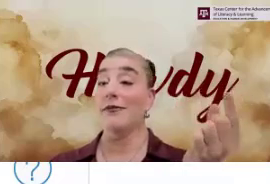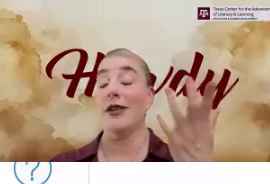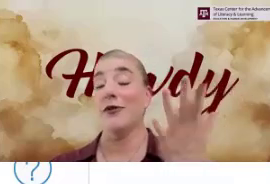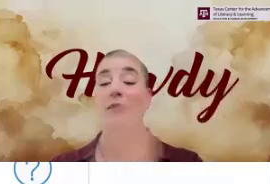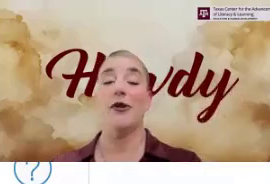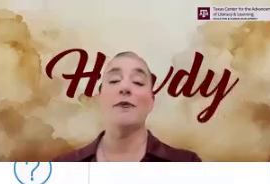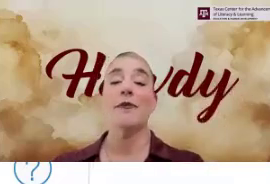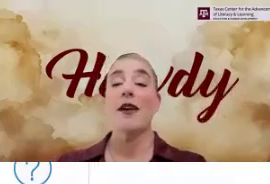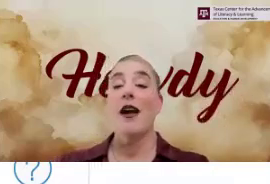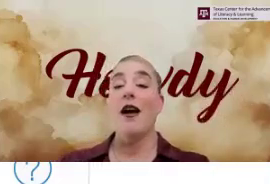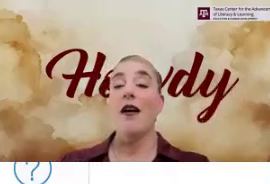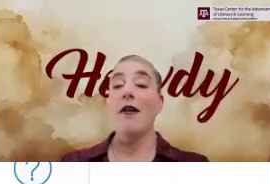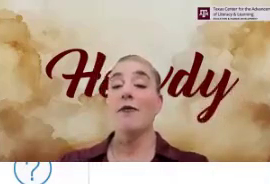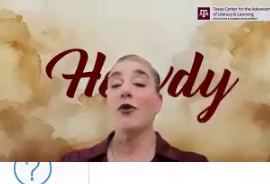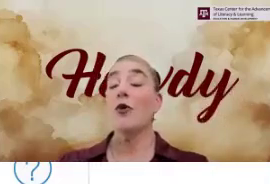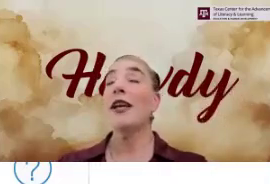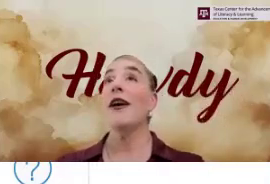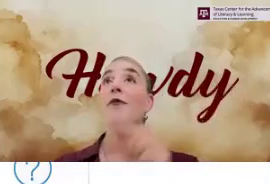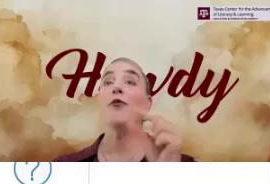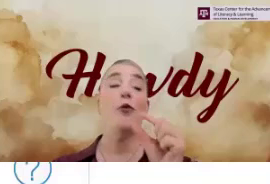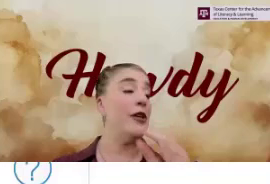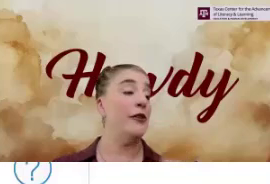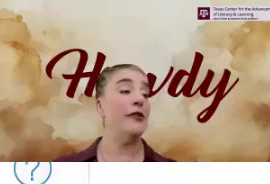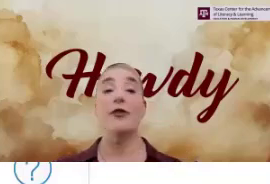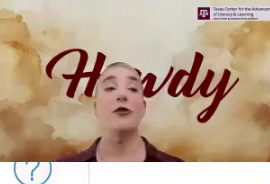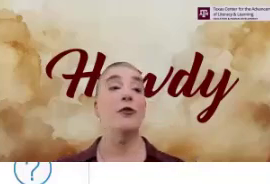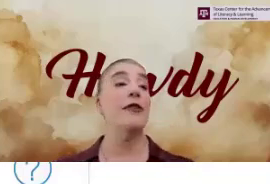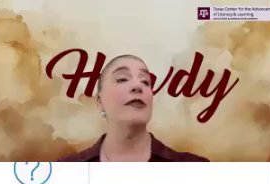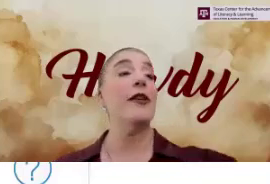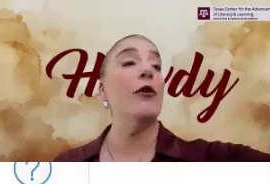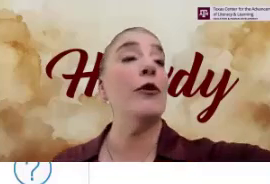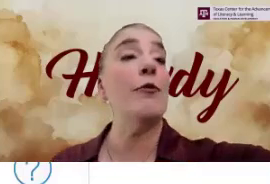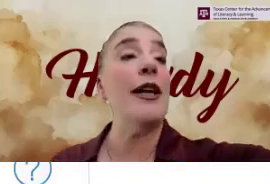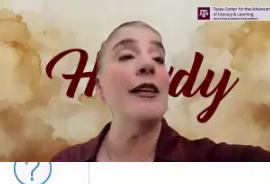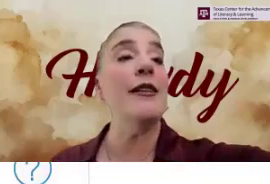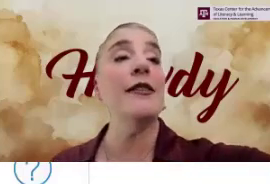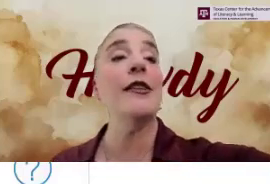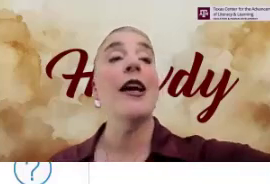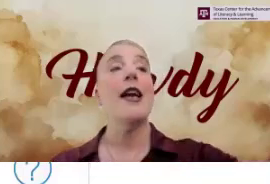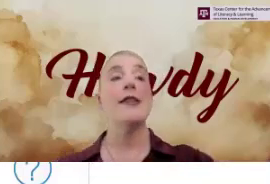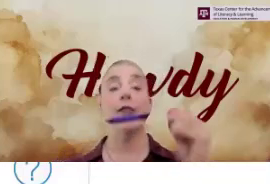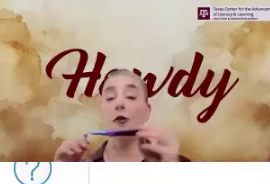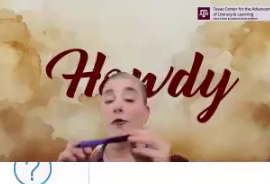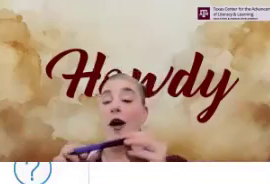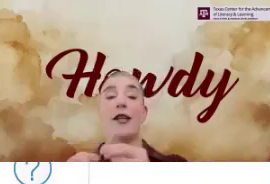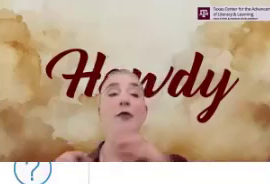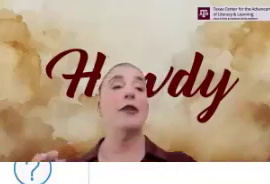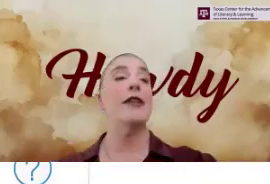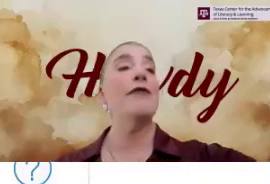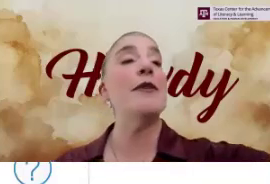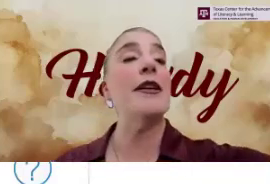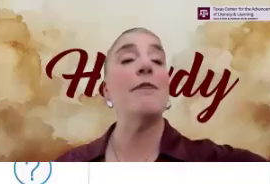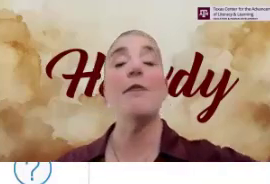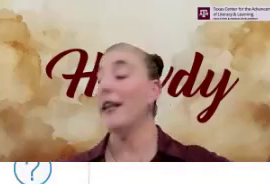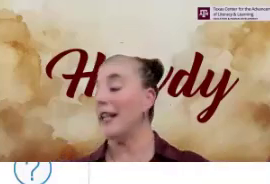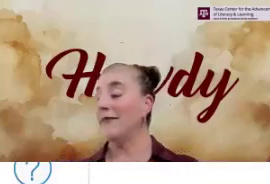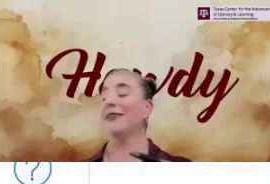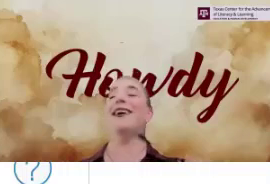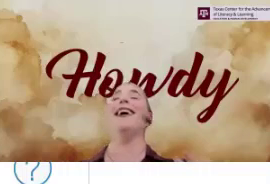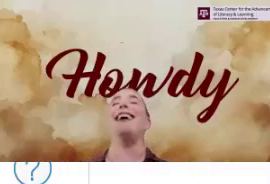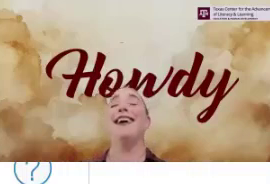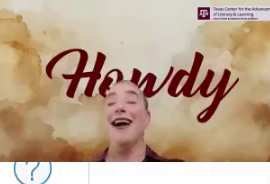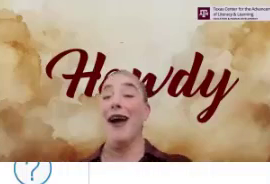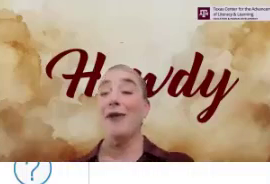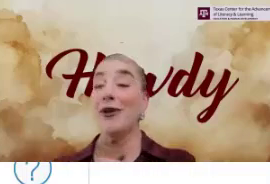What is that? So growing up, what we used to do with his color pens is he would give me